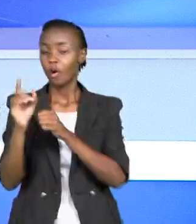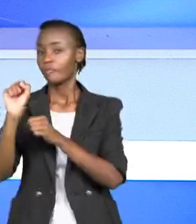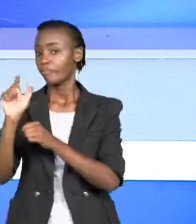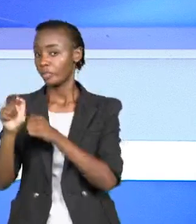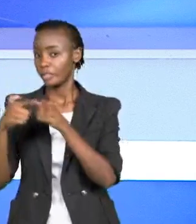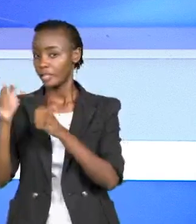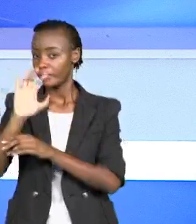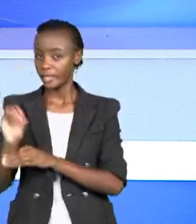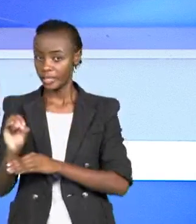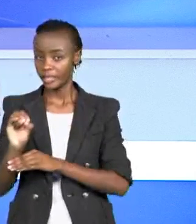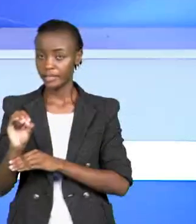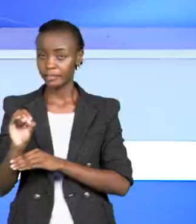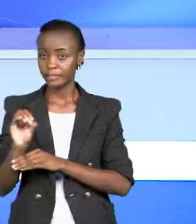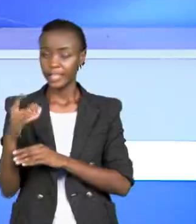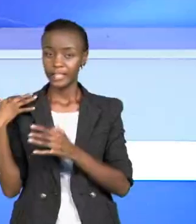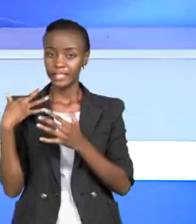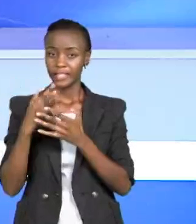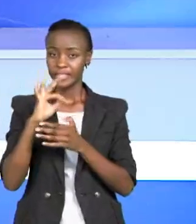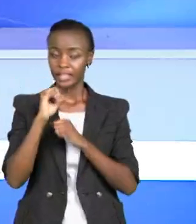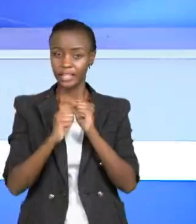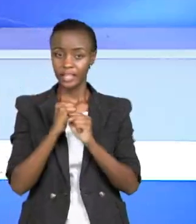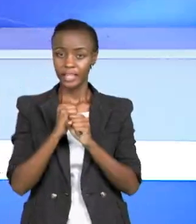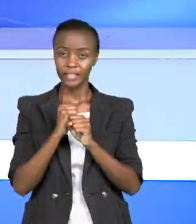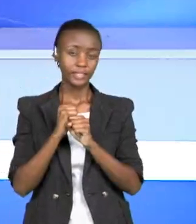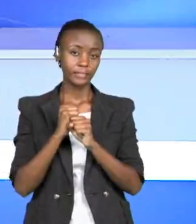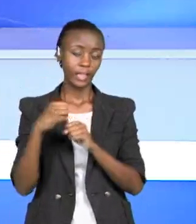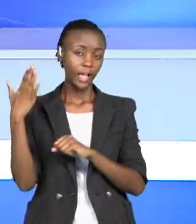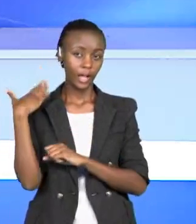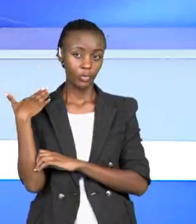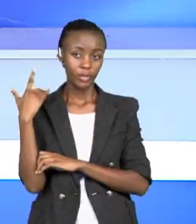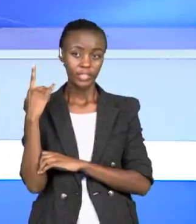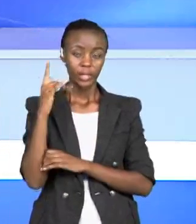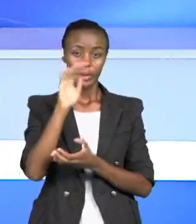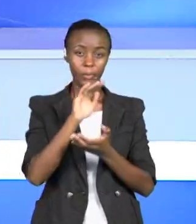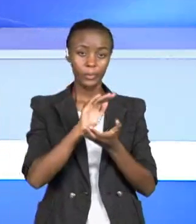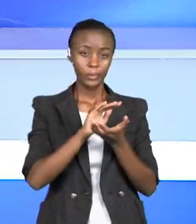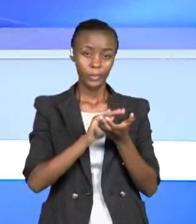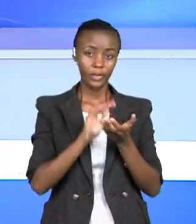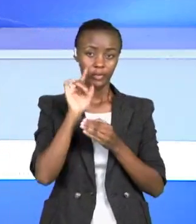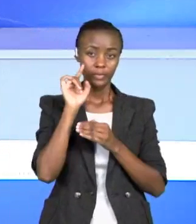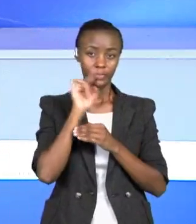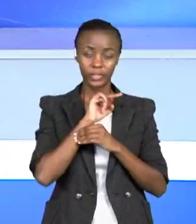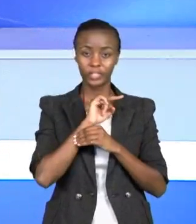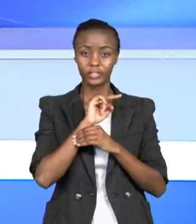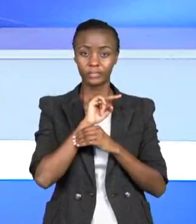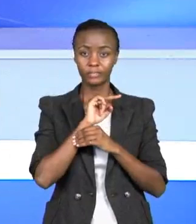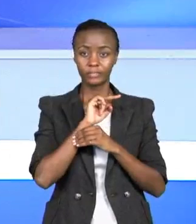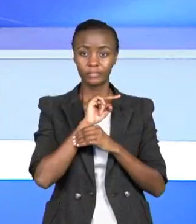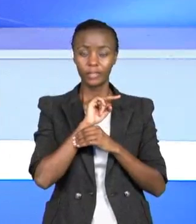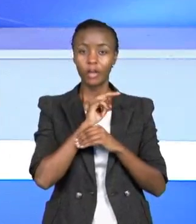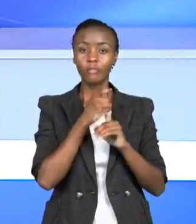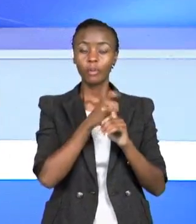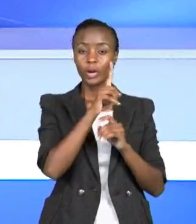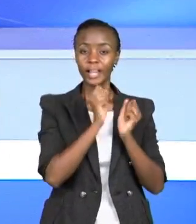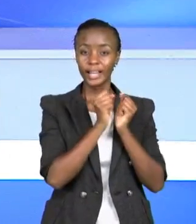of Health, confirmed malaria cases are reduced from 113 to 86 per 1,000 people, as the